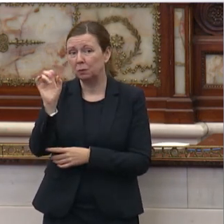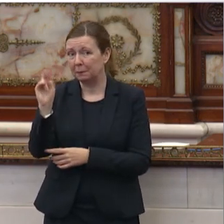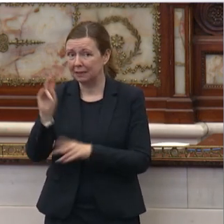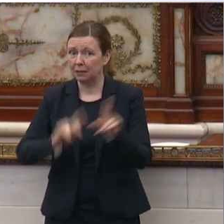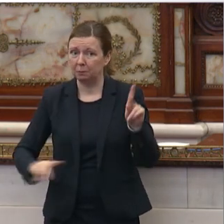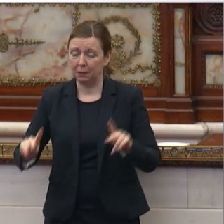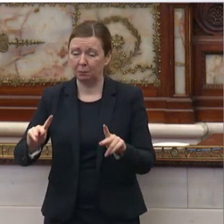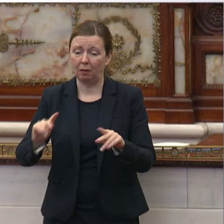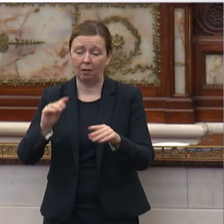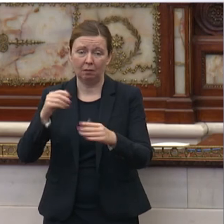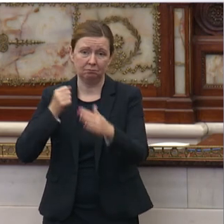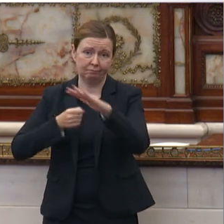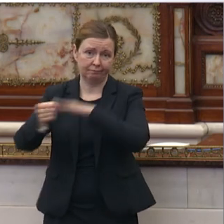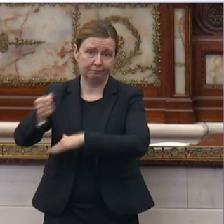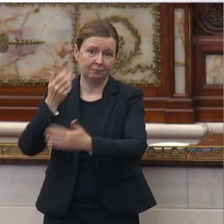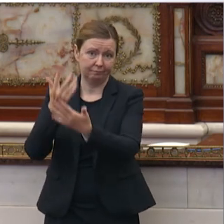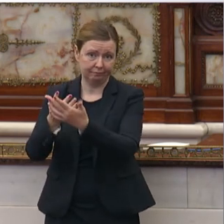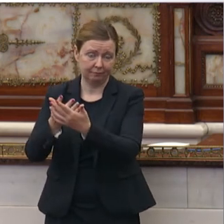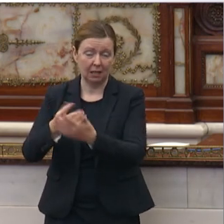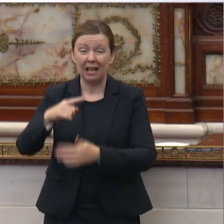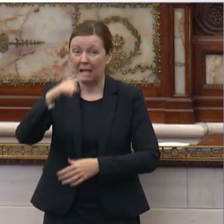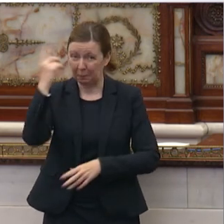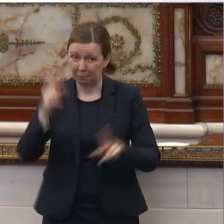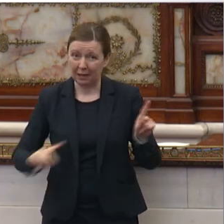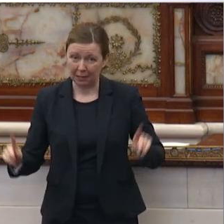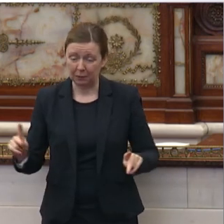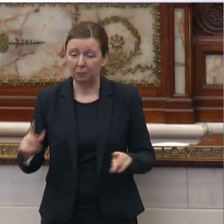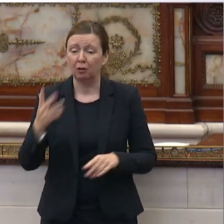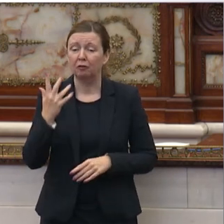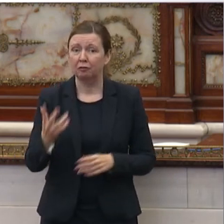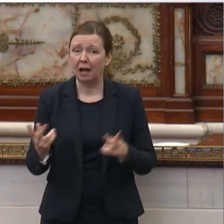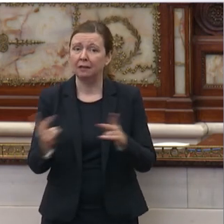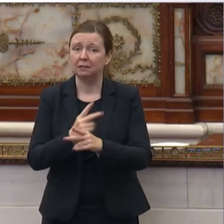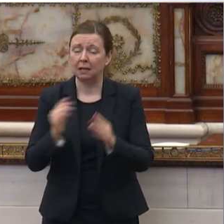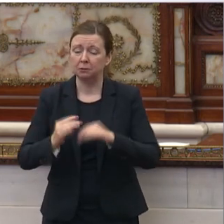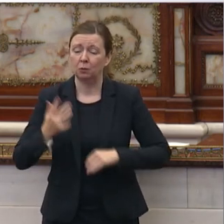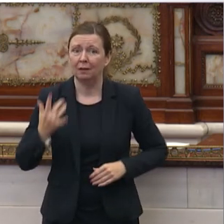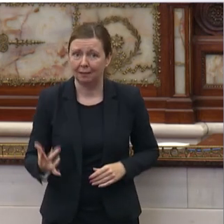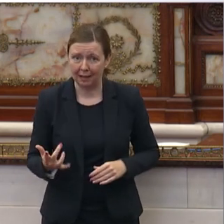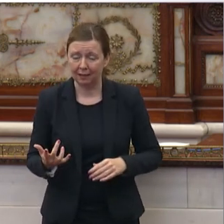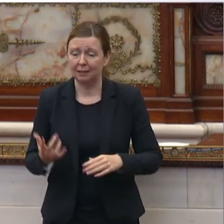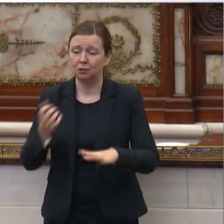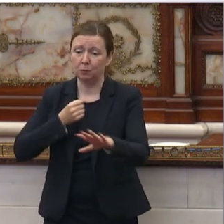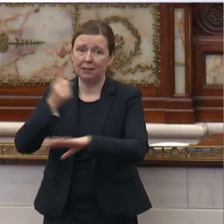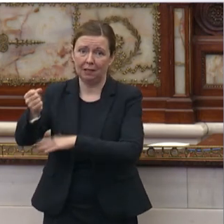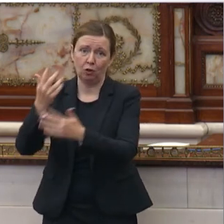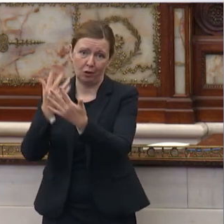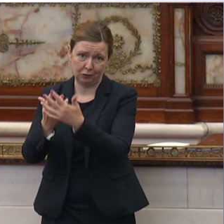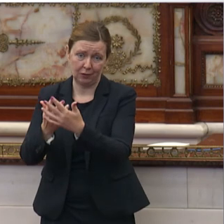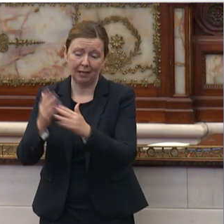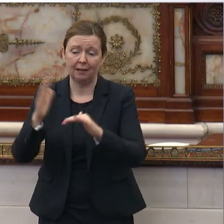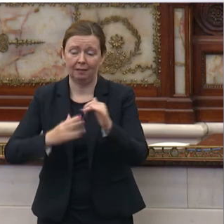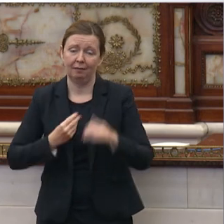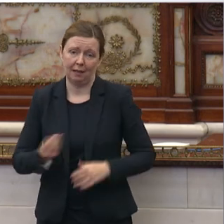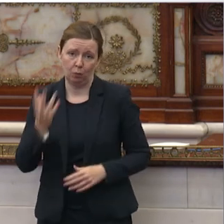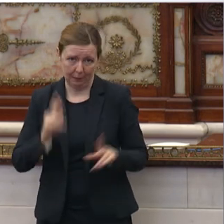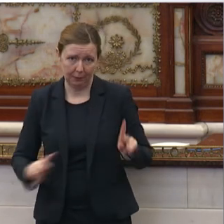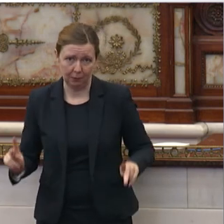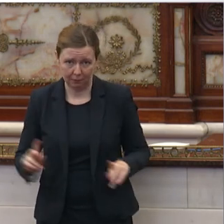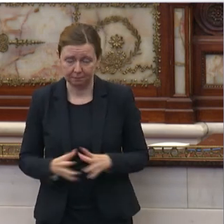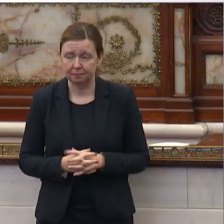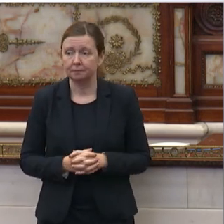people behind bars, and Black people being five times more likely to be incarcerated than their white